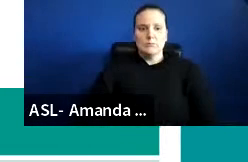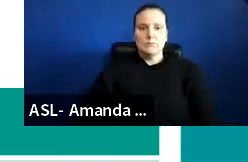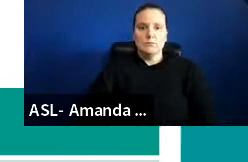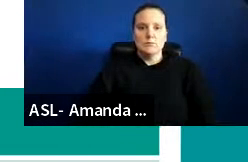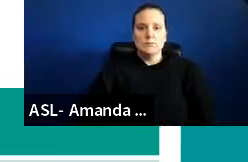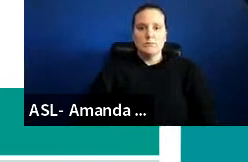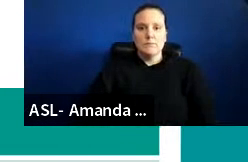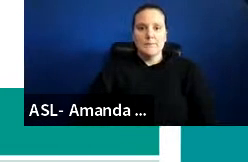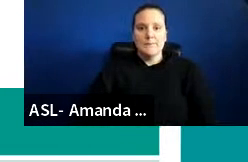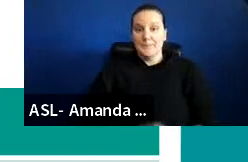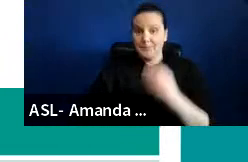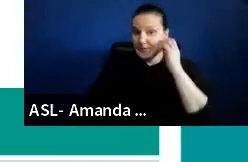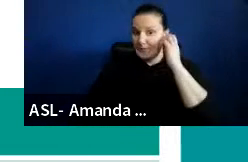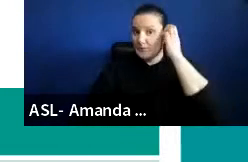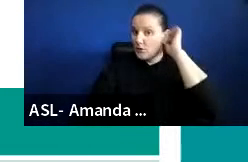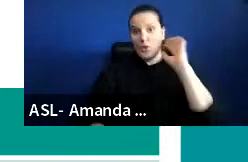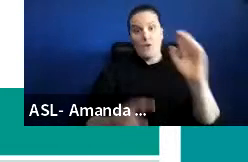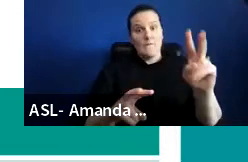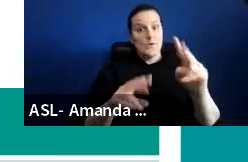forward to today's discussion.